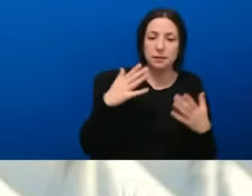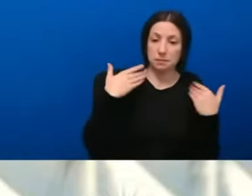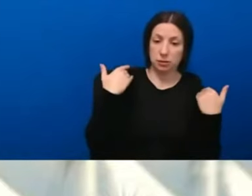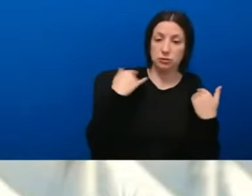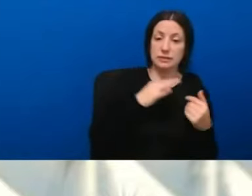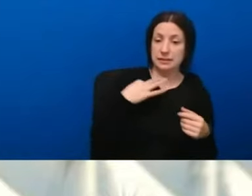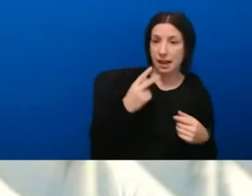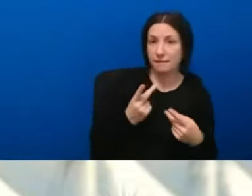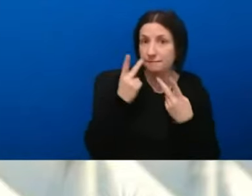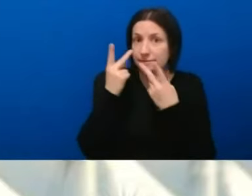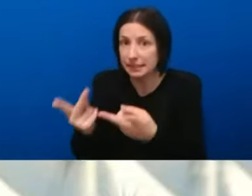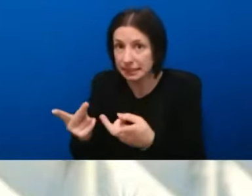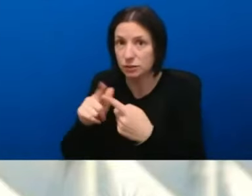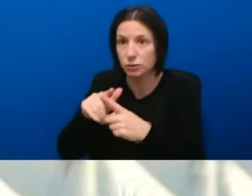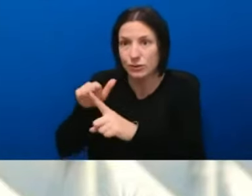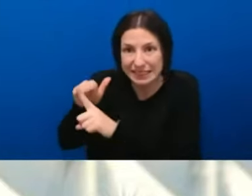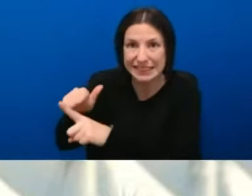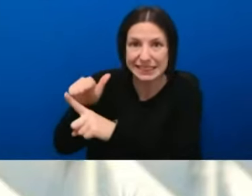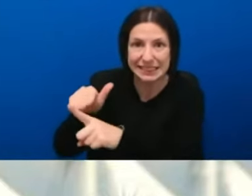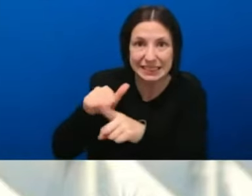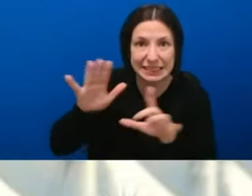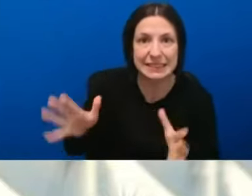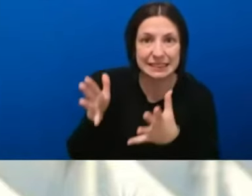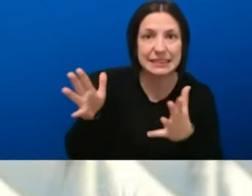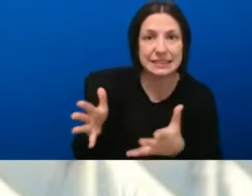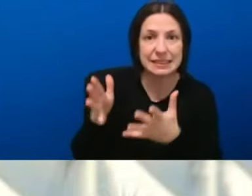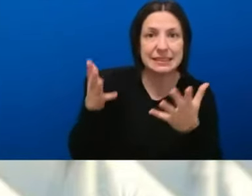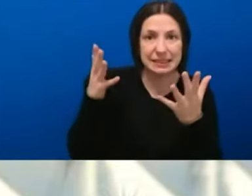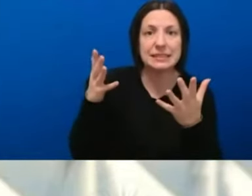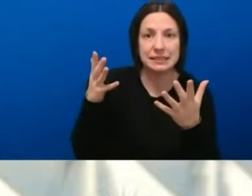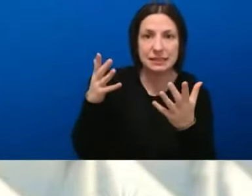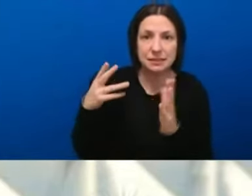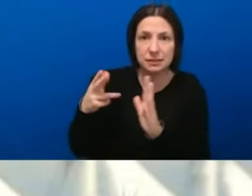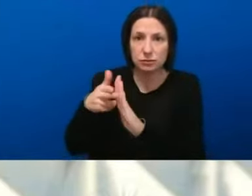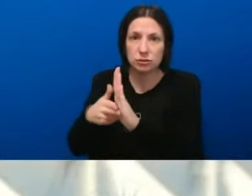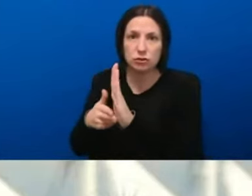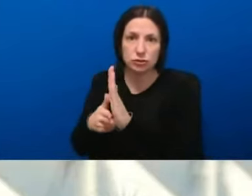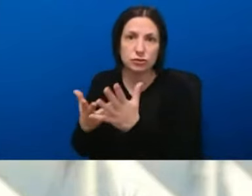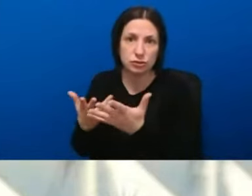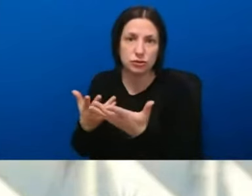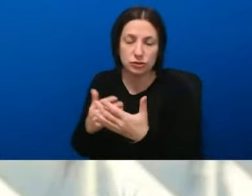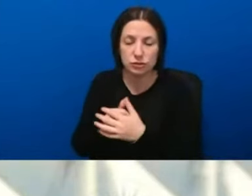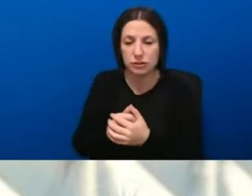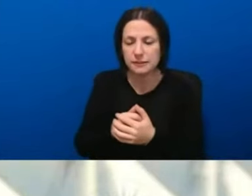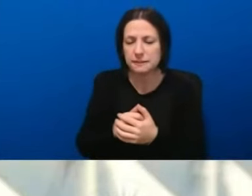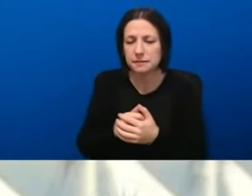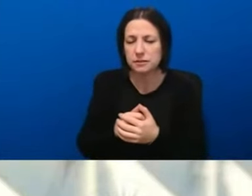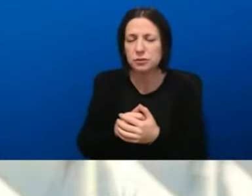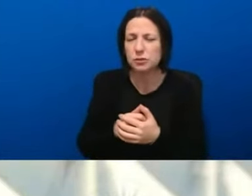by ministry staff to water users encouraging them to register. So